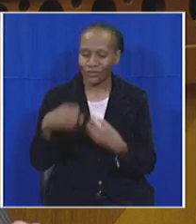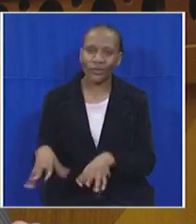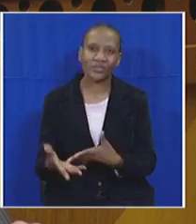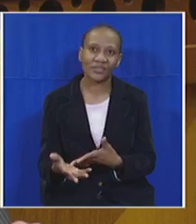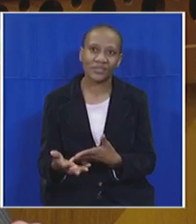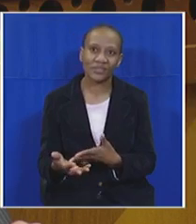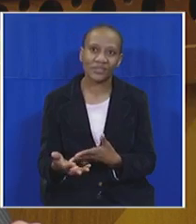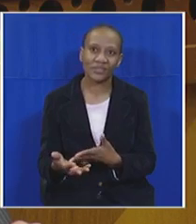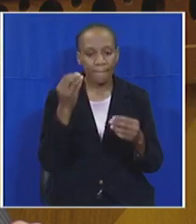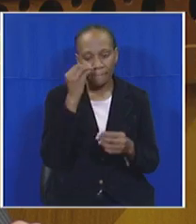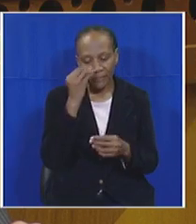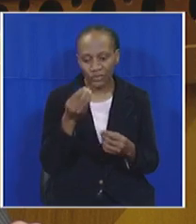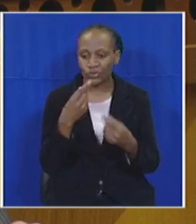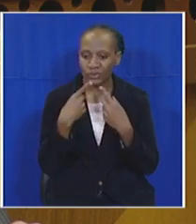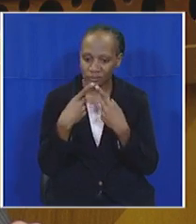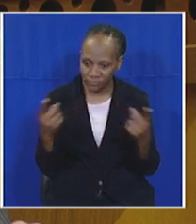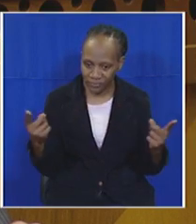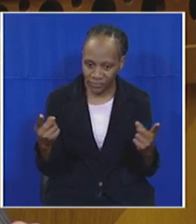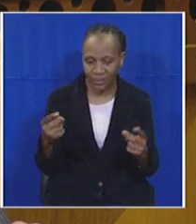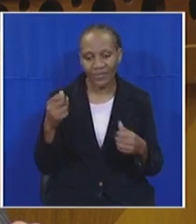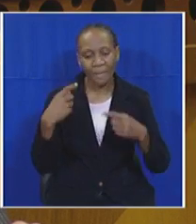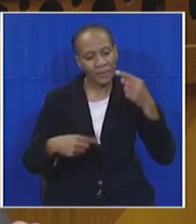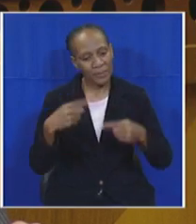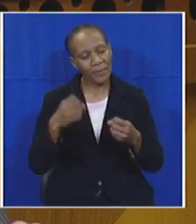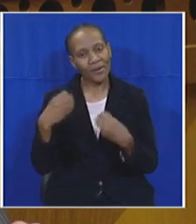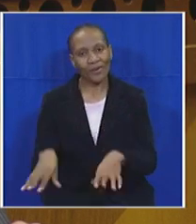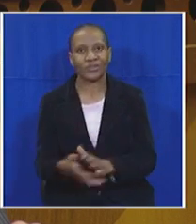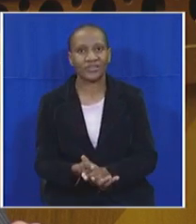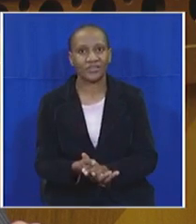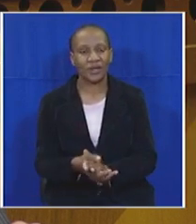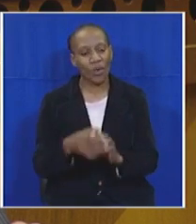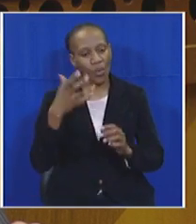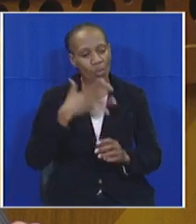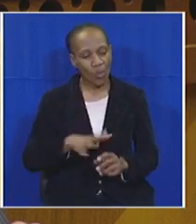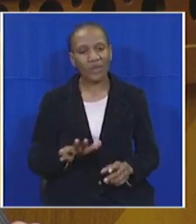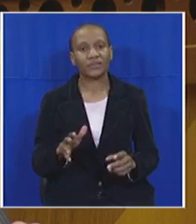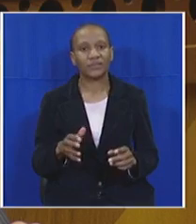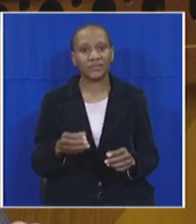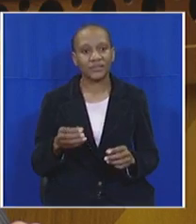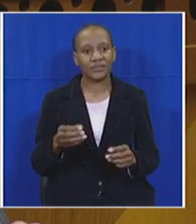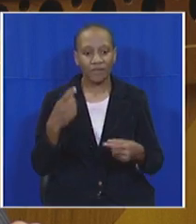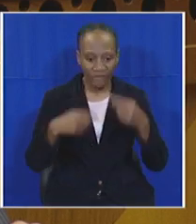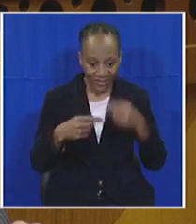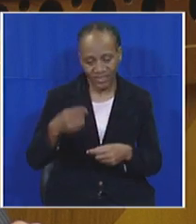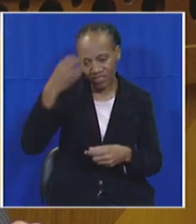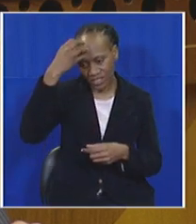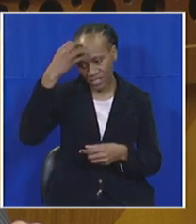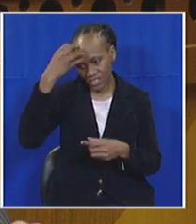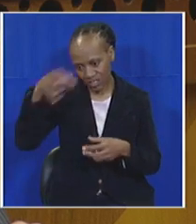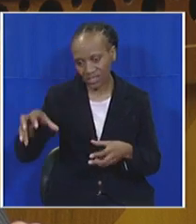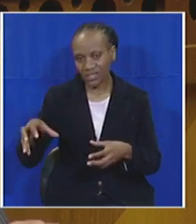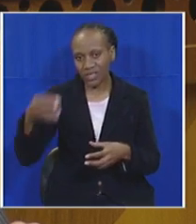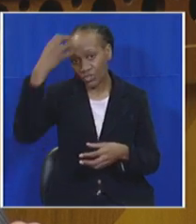want of a message, the battle was lost. For want of a battle, the kingdom was lost. All for